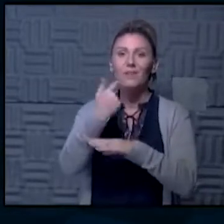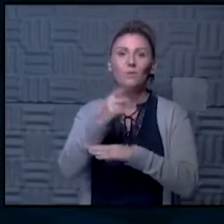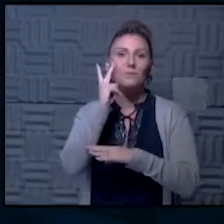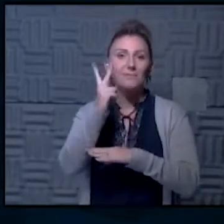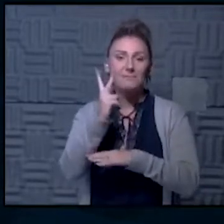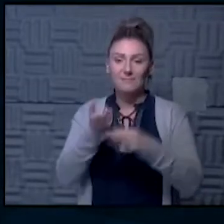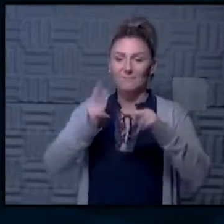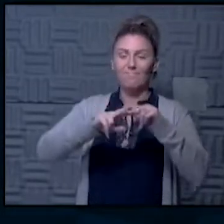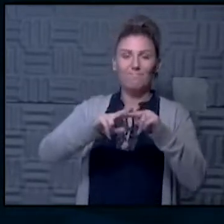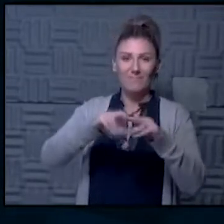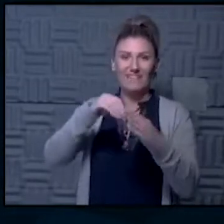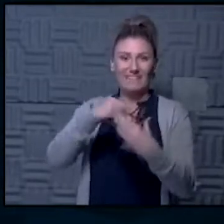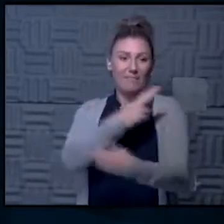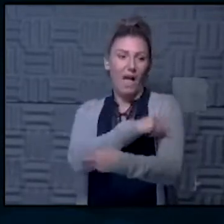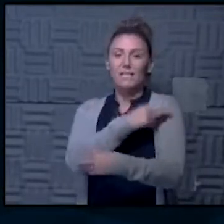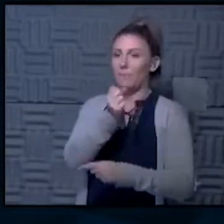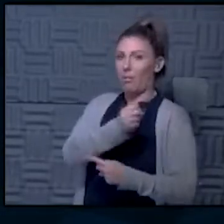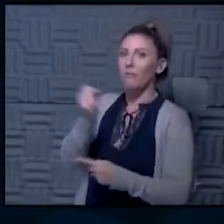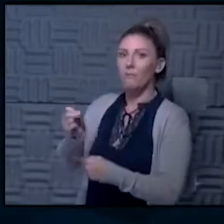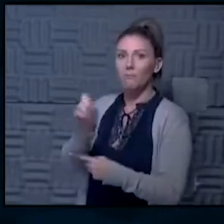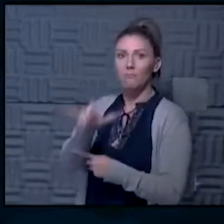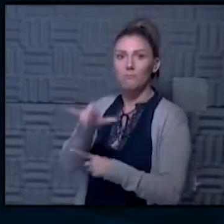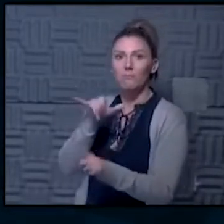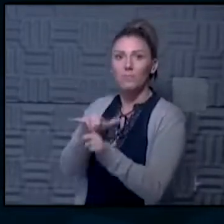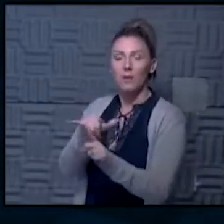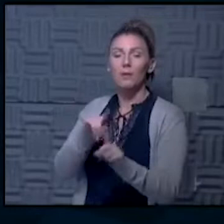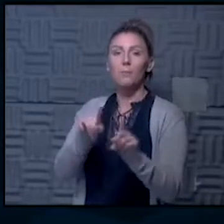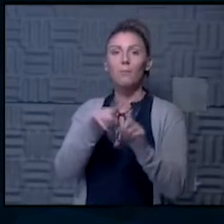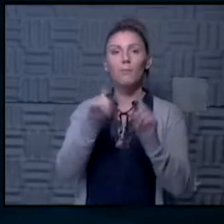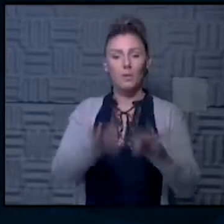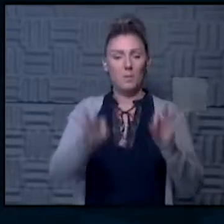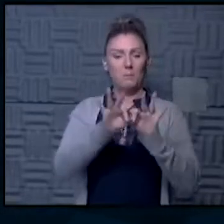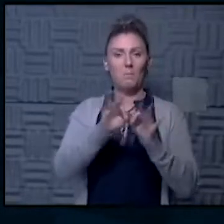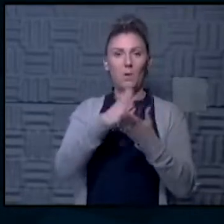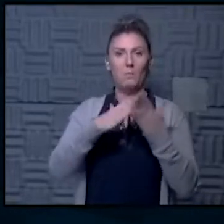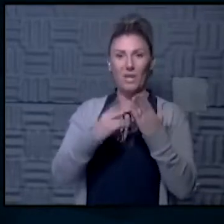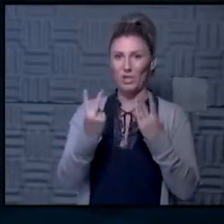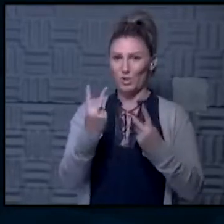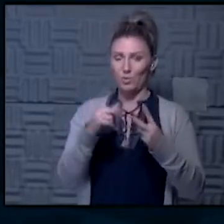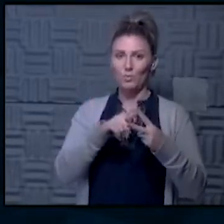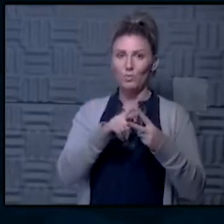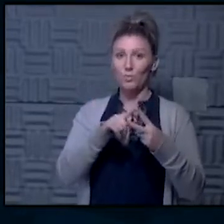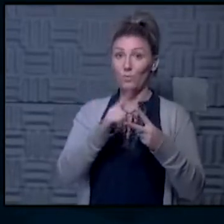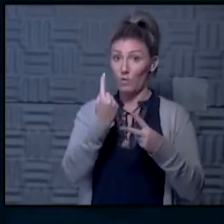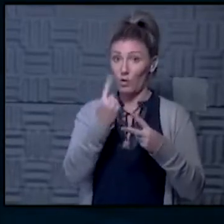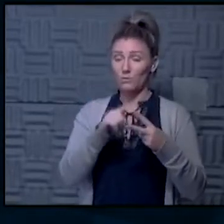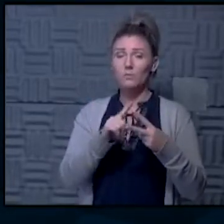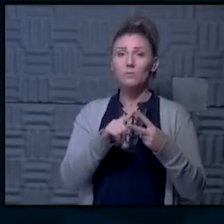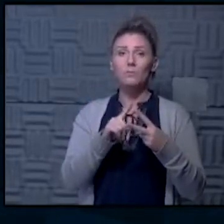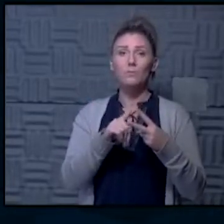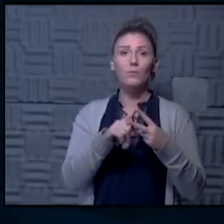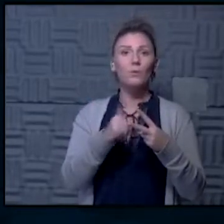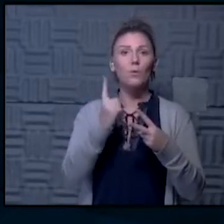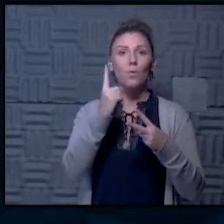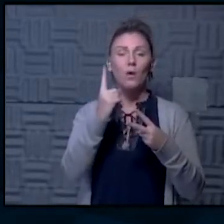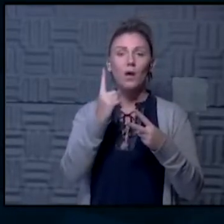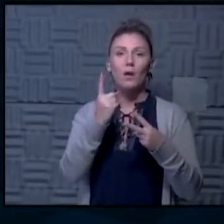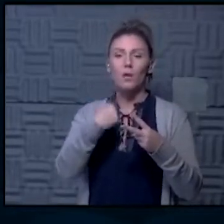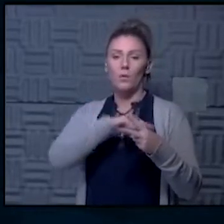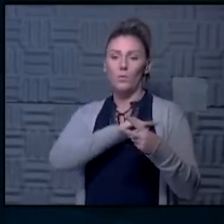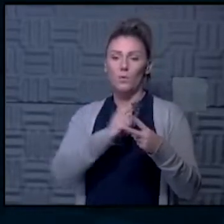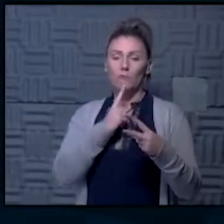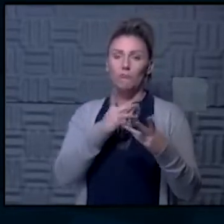In the hospitalizations. But the I guess, important parts for me here, twofold. Number one, we are on the